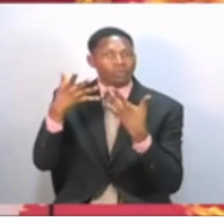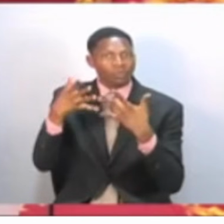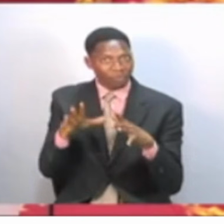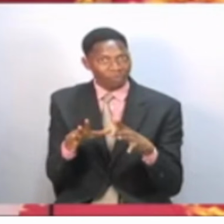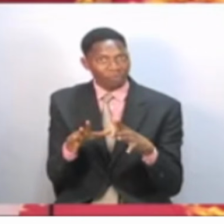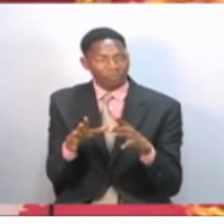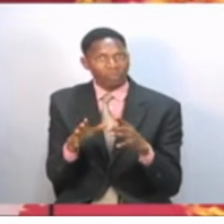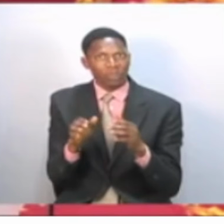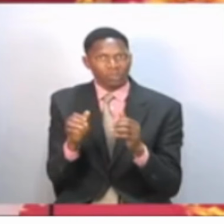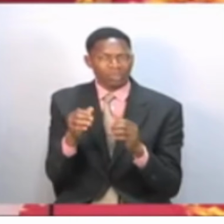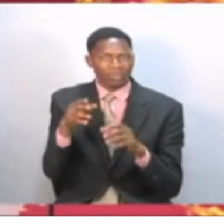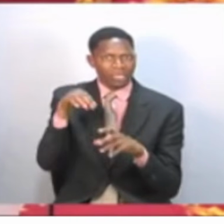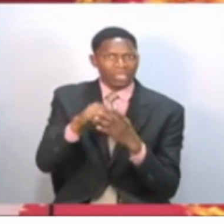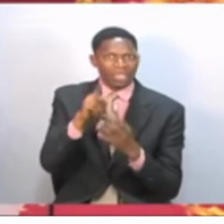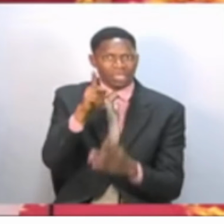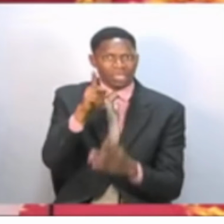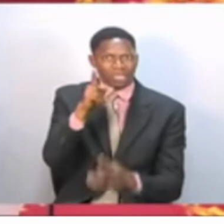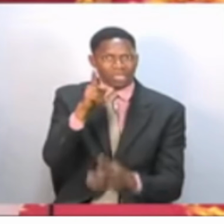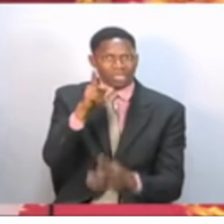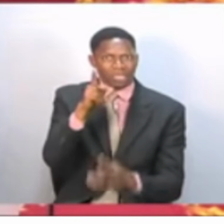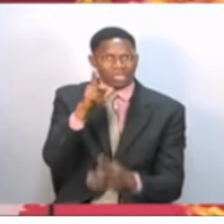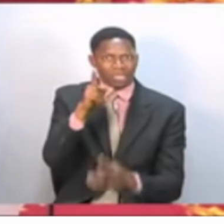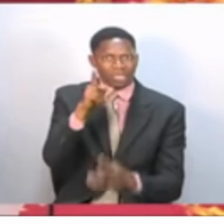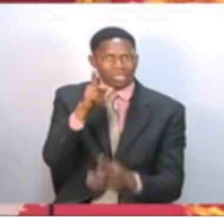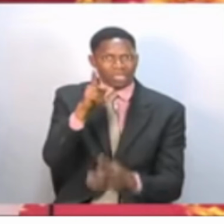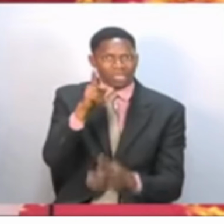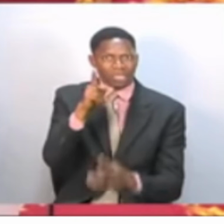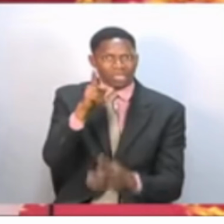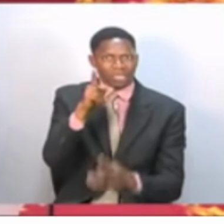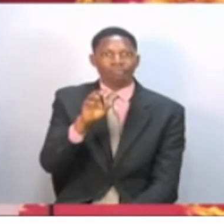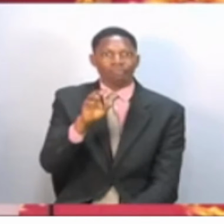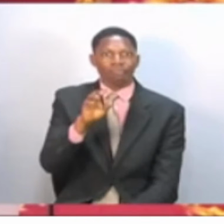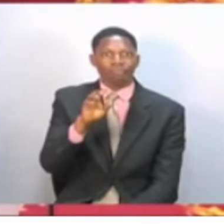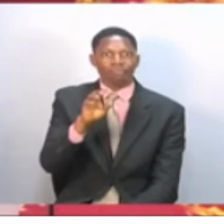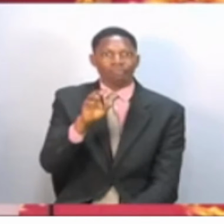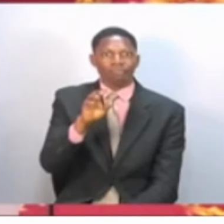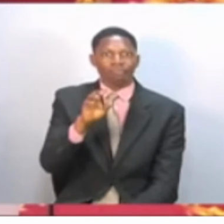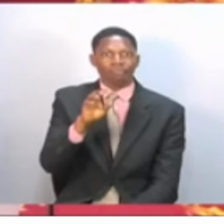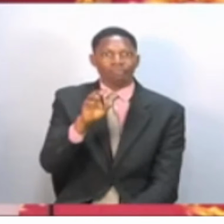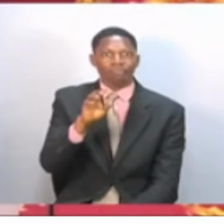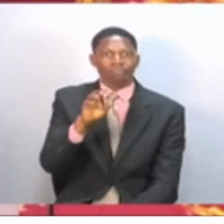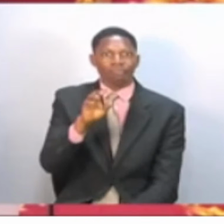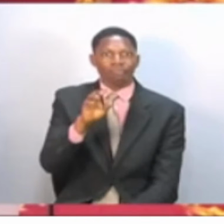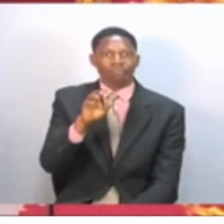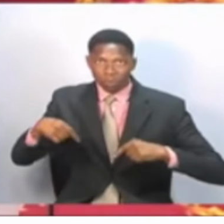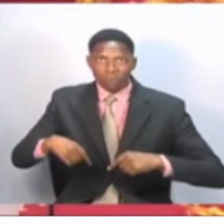Kumasi bypasses, is estimated at 6 billion Ghana cedis today.